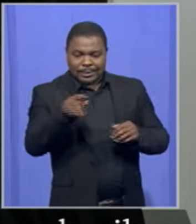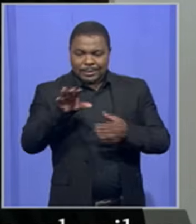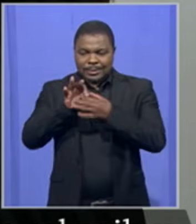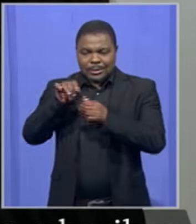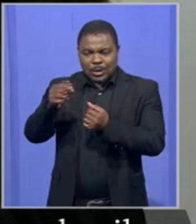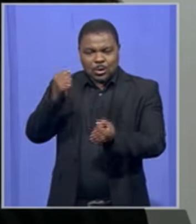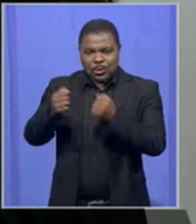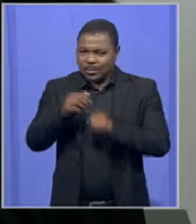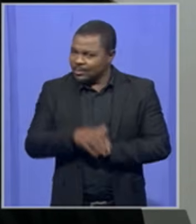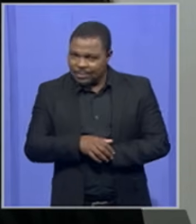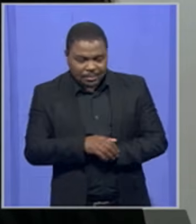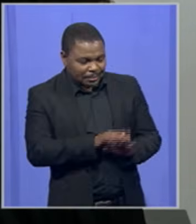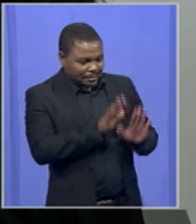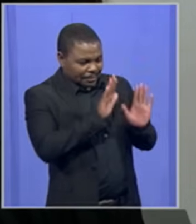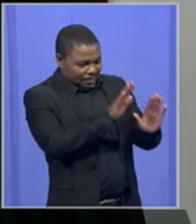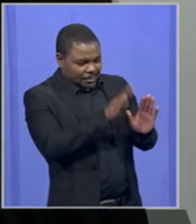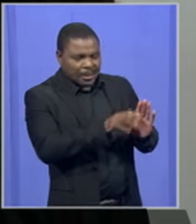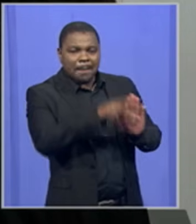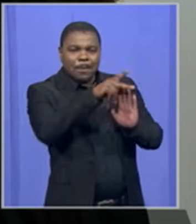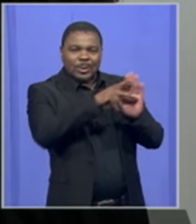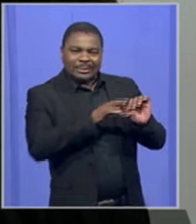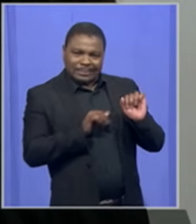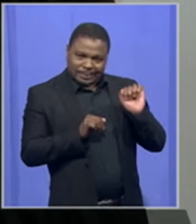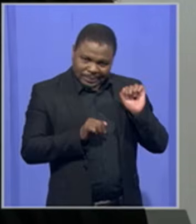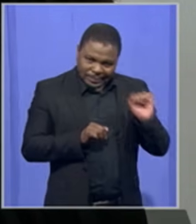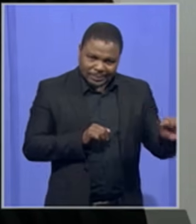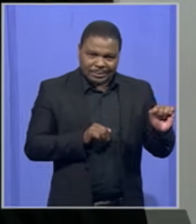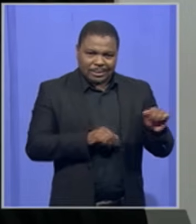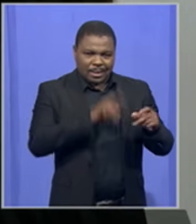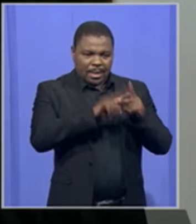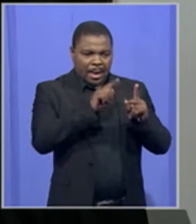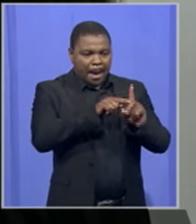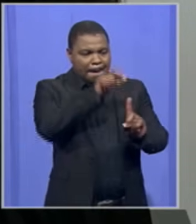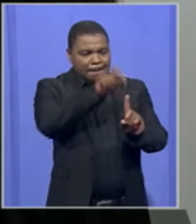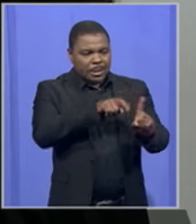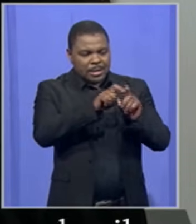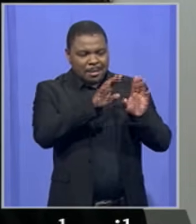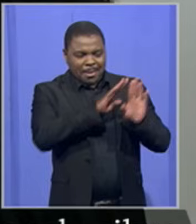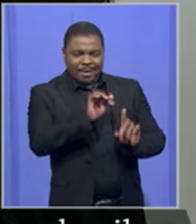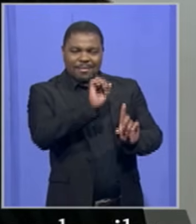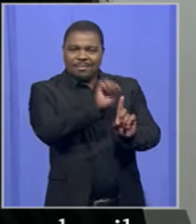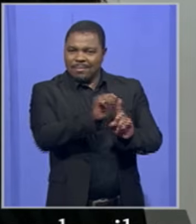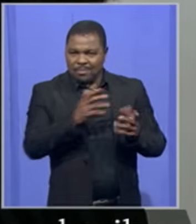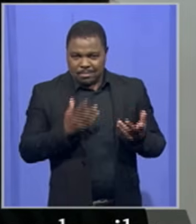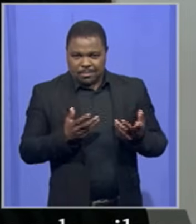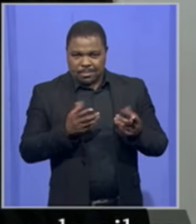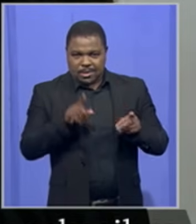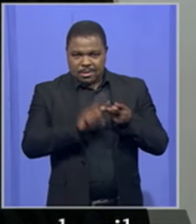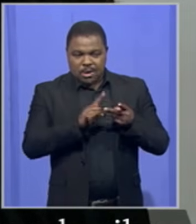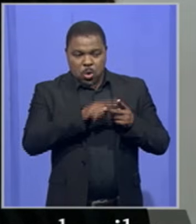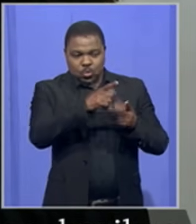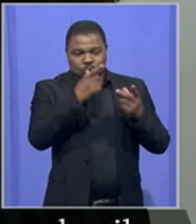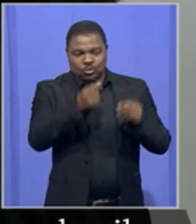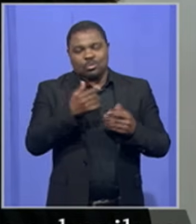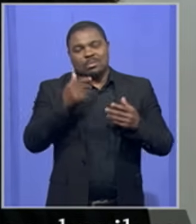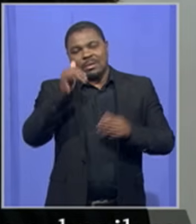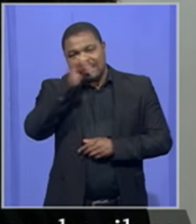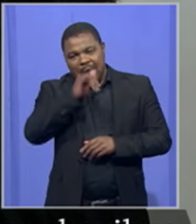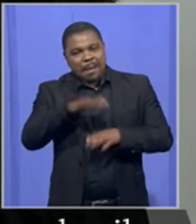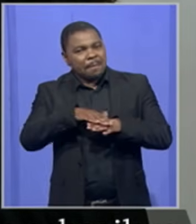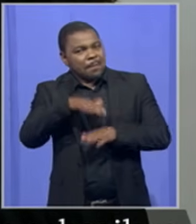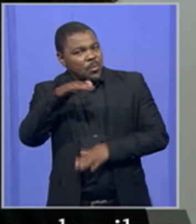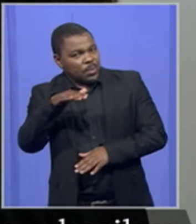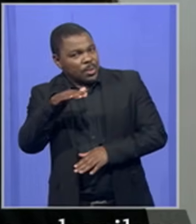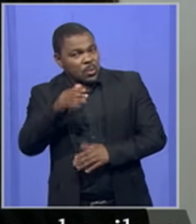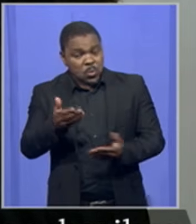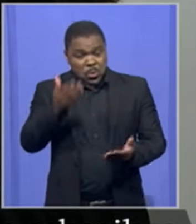of the correctional services and the behavior of the accused in terms of commission of crime or whether or